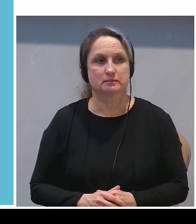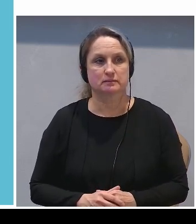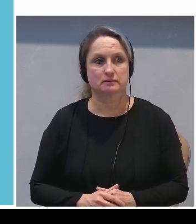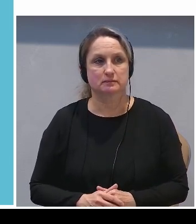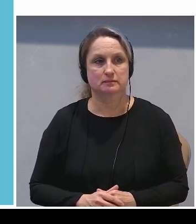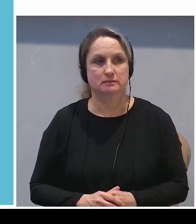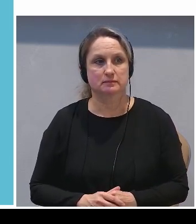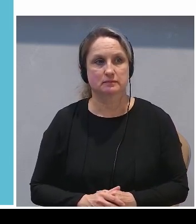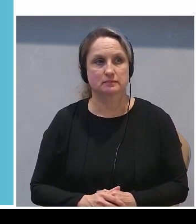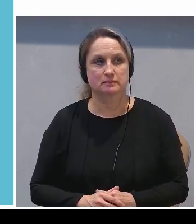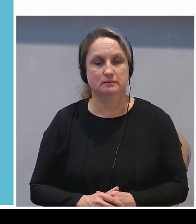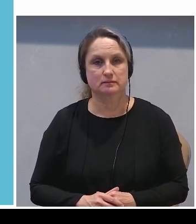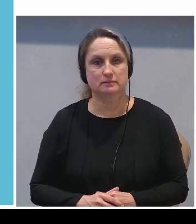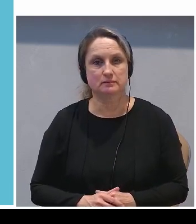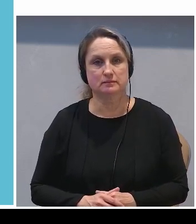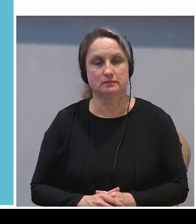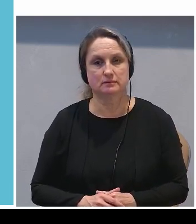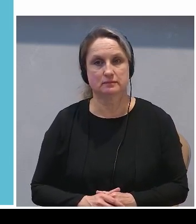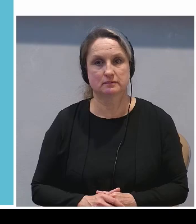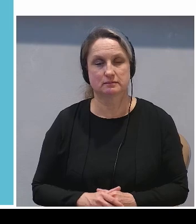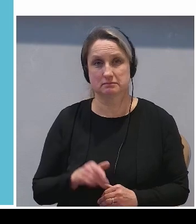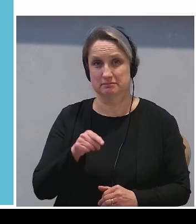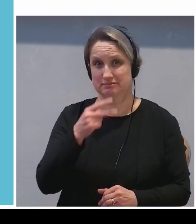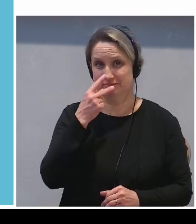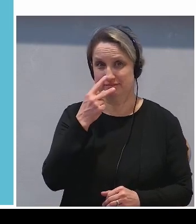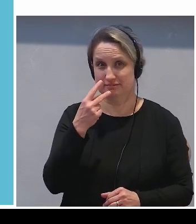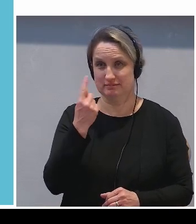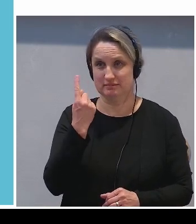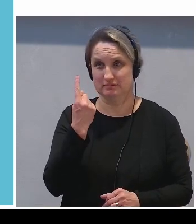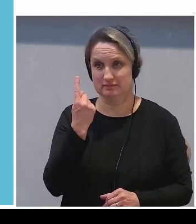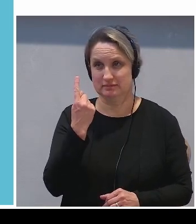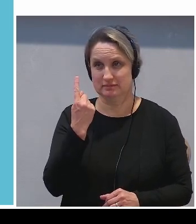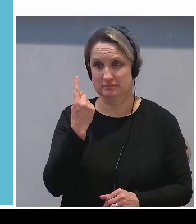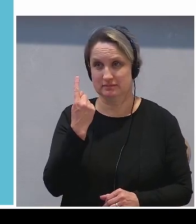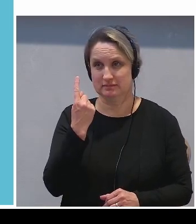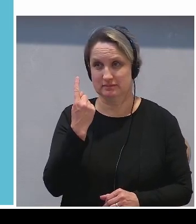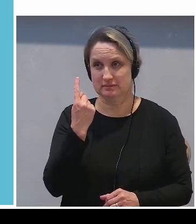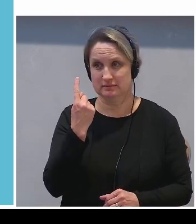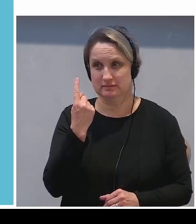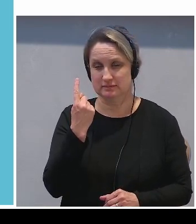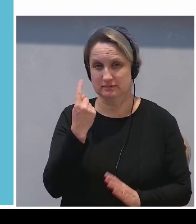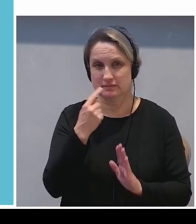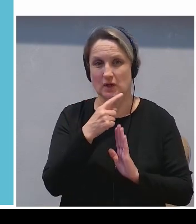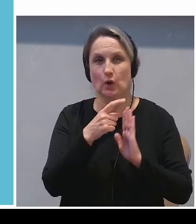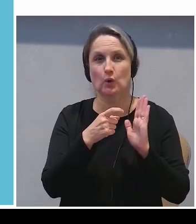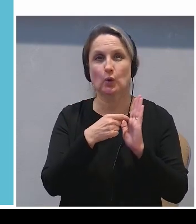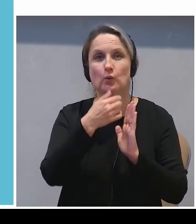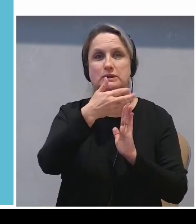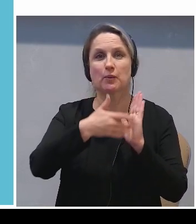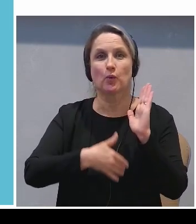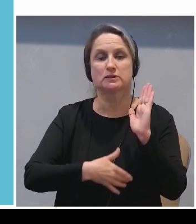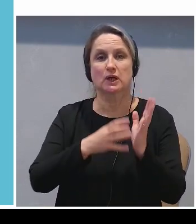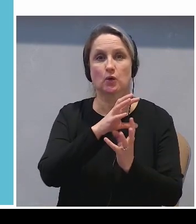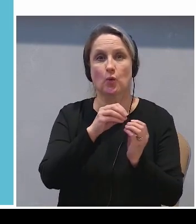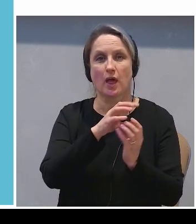is a survey that was made by the European Joint Programme for Rare Diseases within European reference networks. Probably you are aware